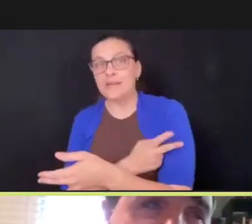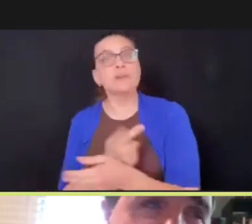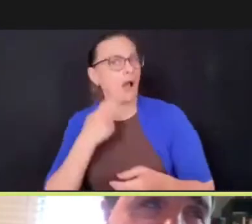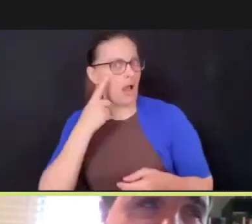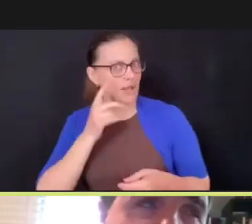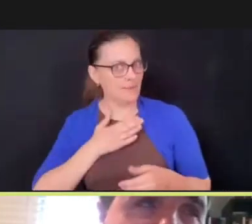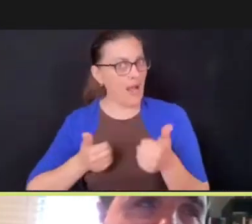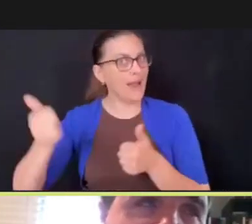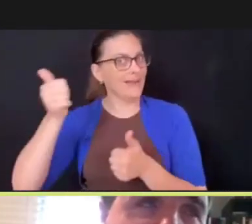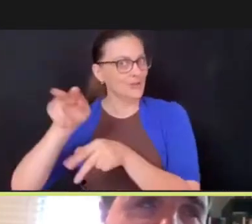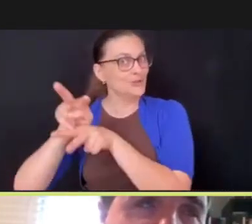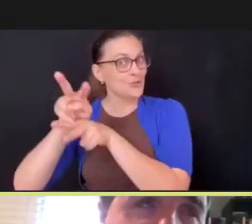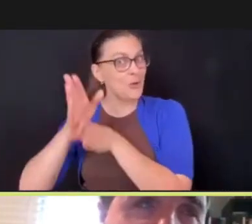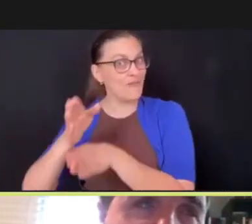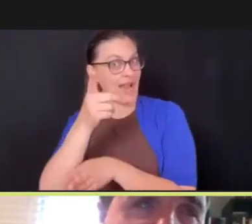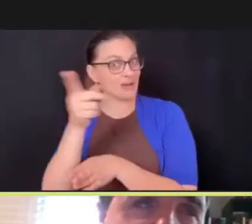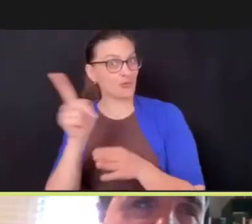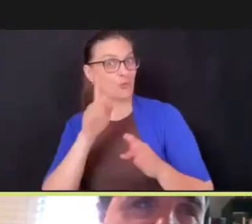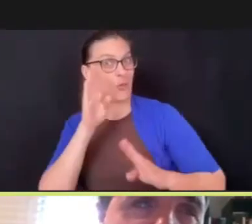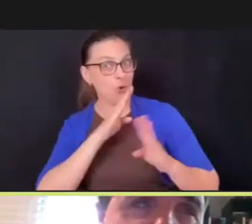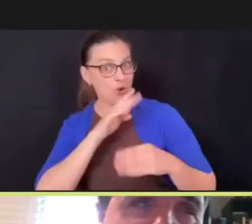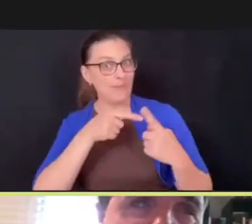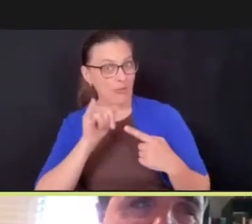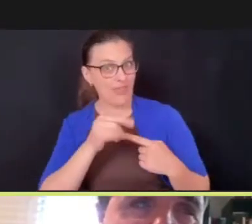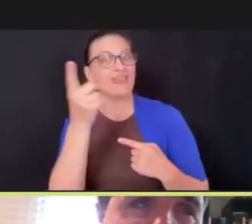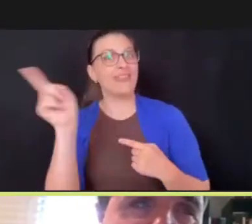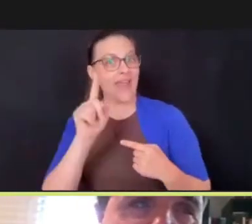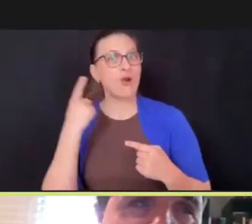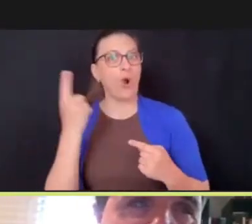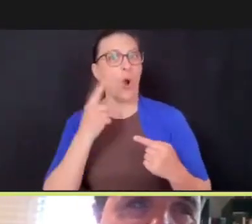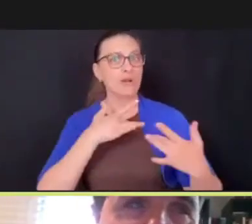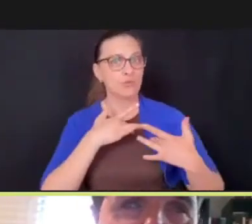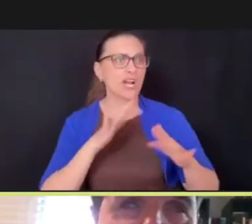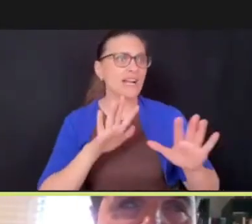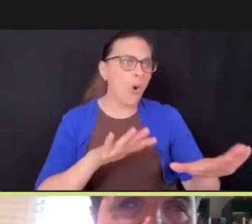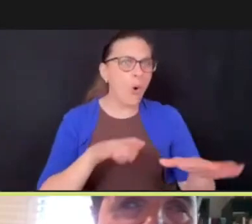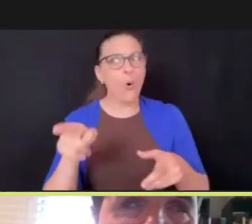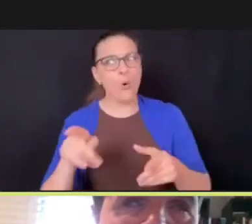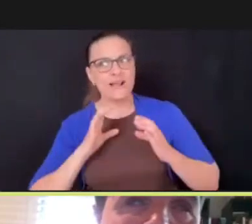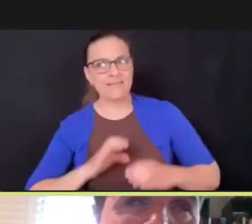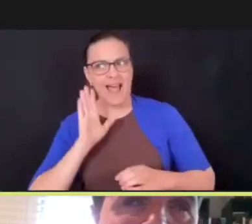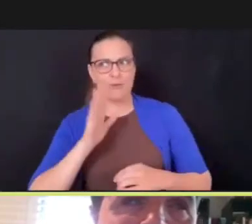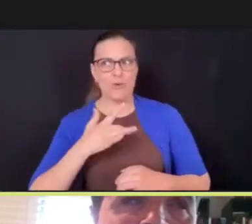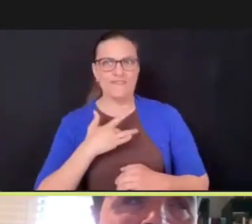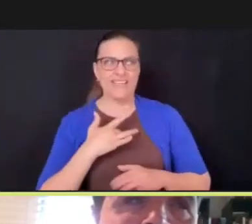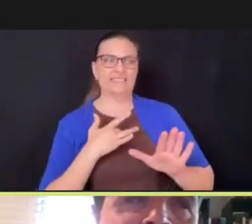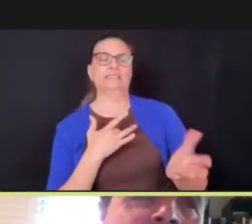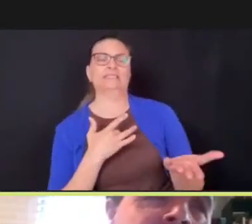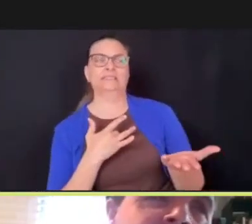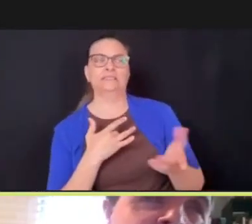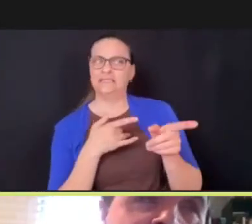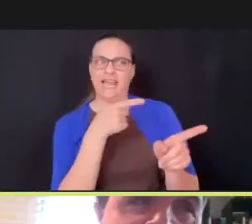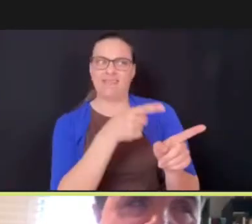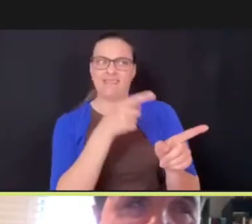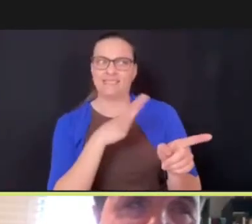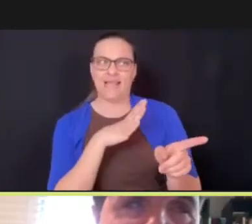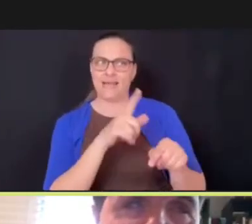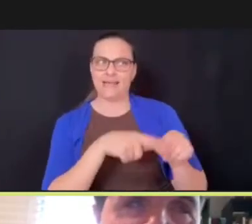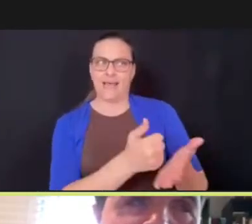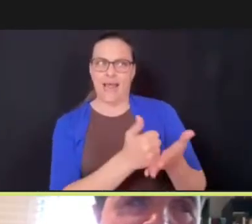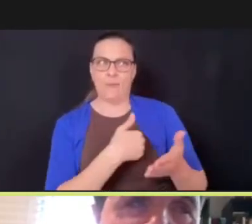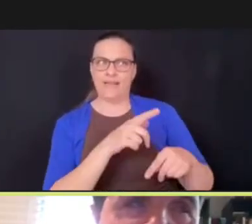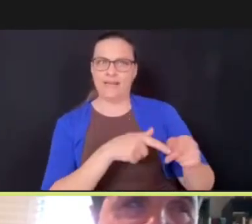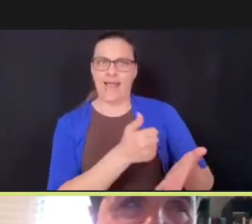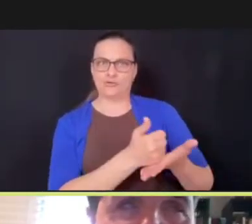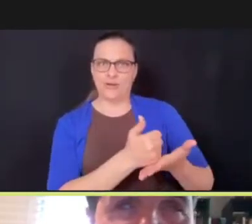always worried that clients would be like, oh, well, this guy can't, help me, or they can't treat me. That almost never happened.